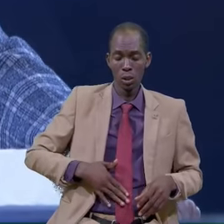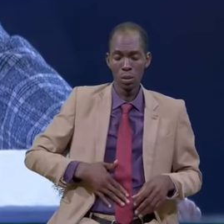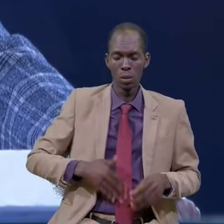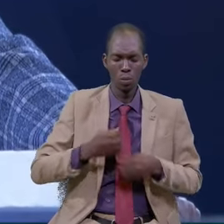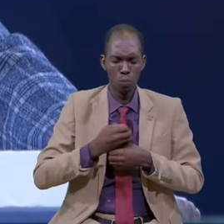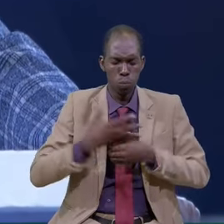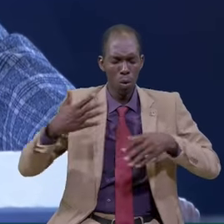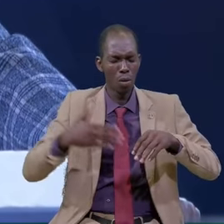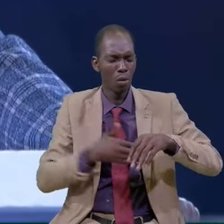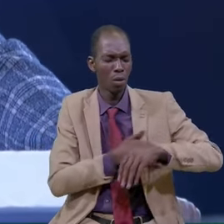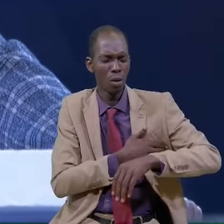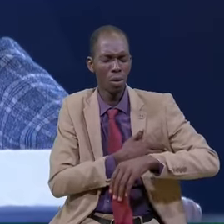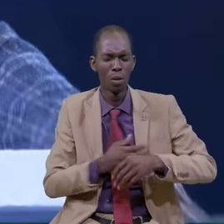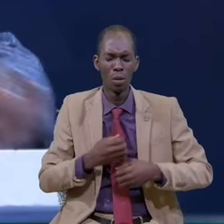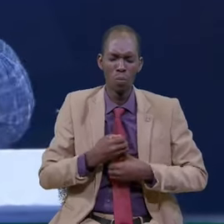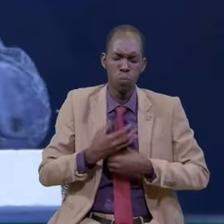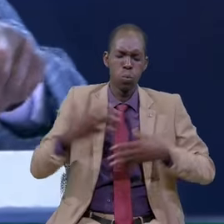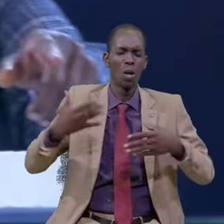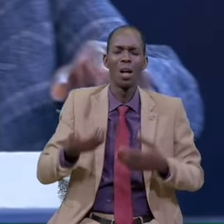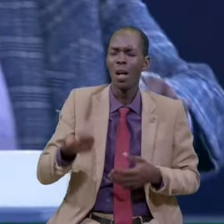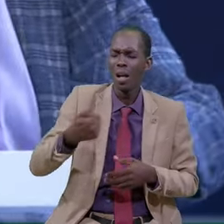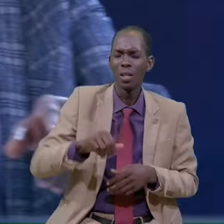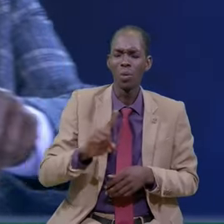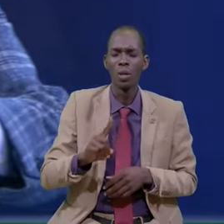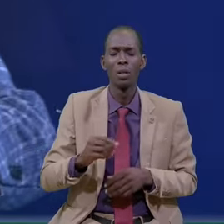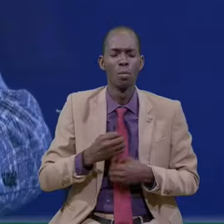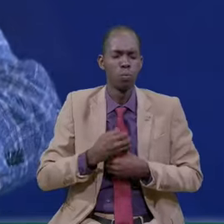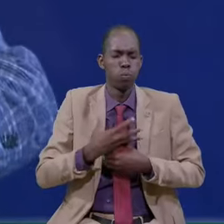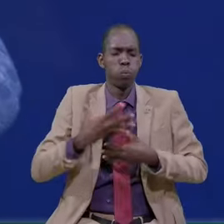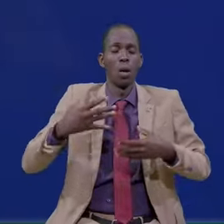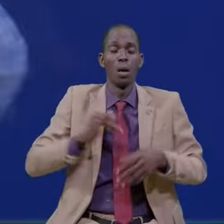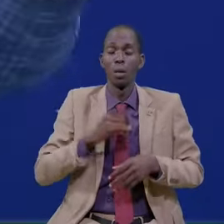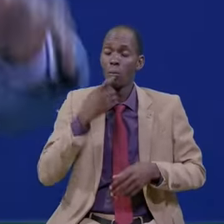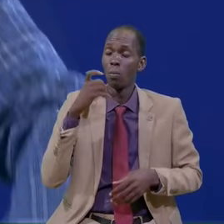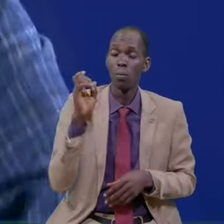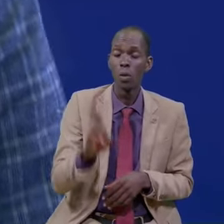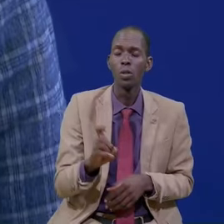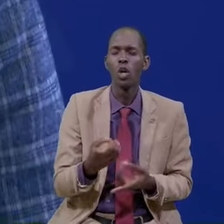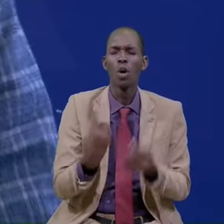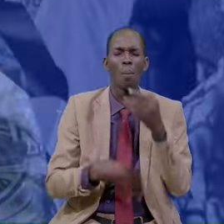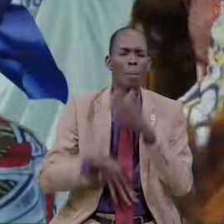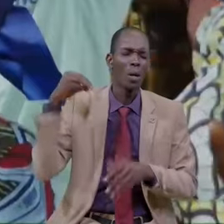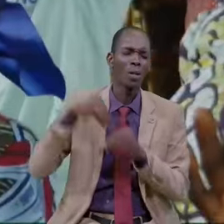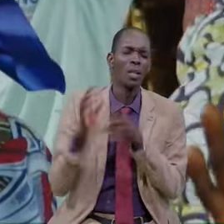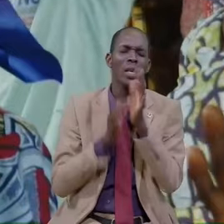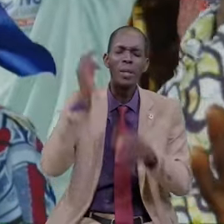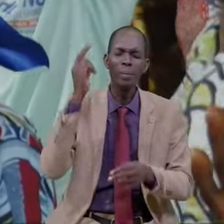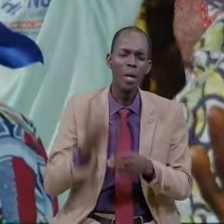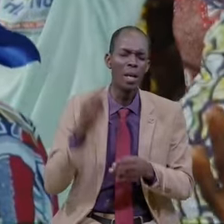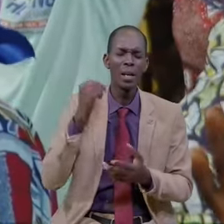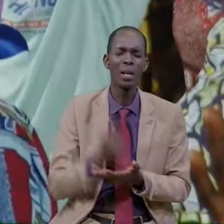name in the anywhere SW I command you come out in Jesus